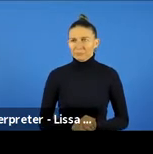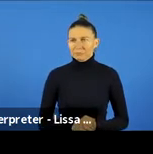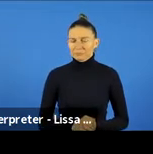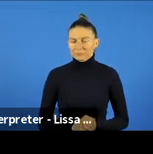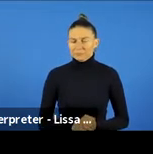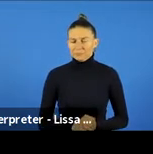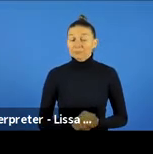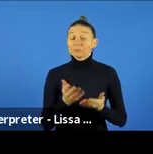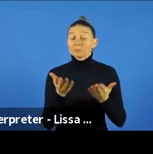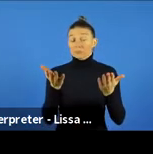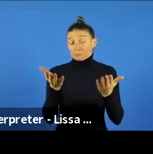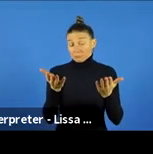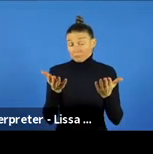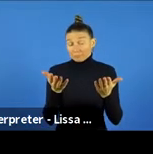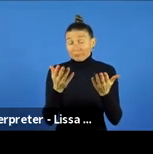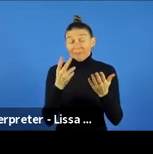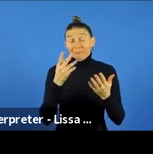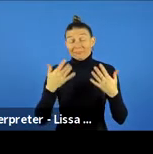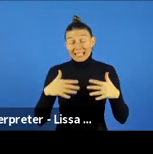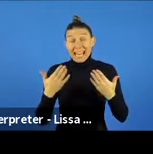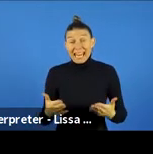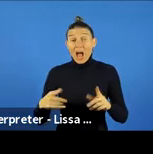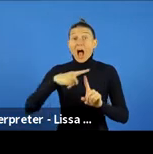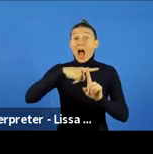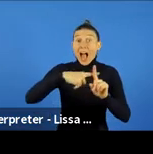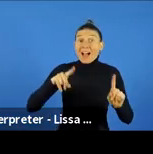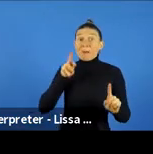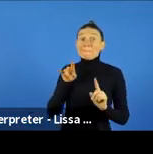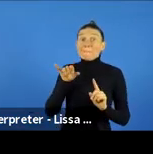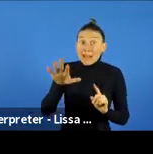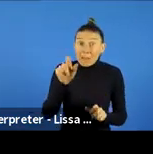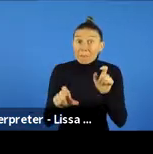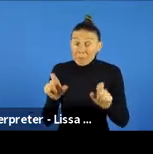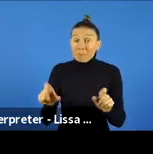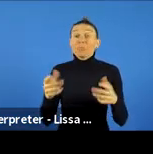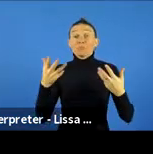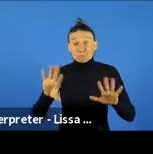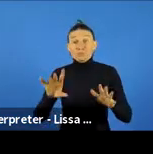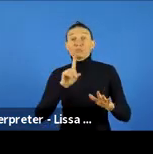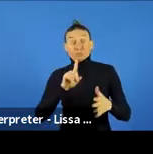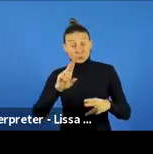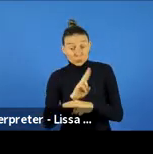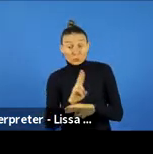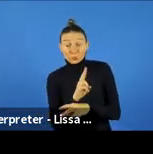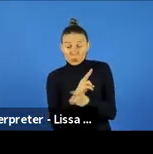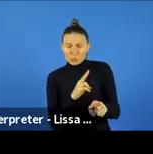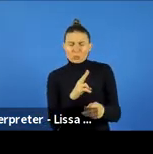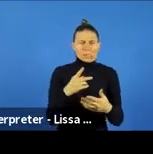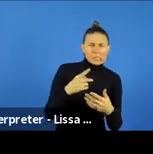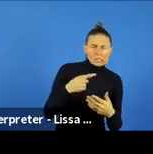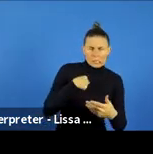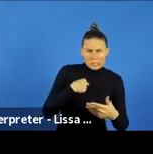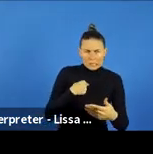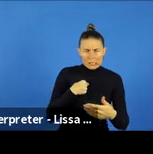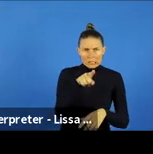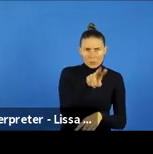So already more than 500,000 people use Facility to help them interact with those websites using